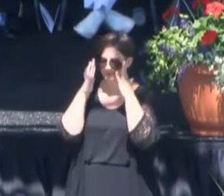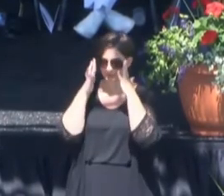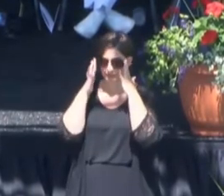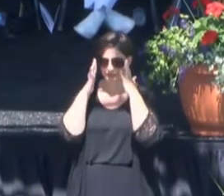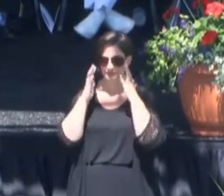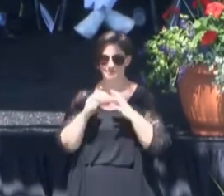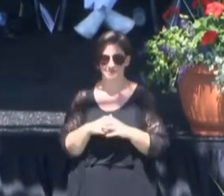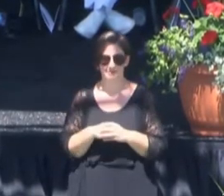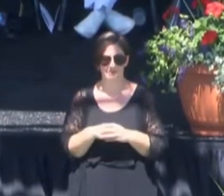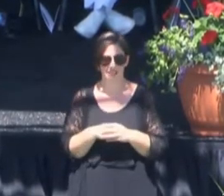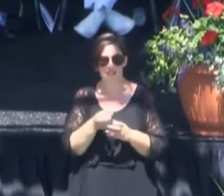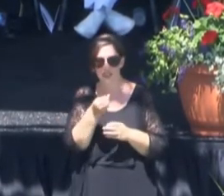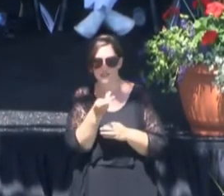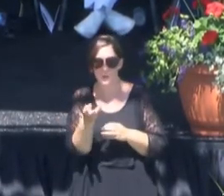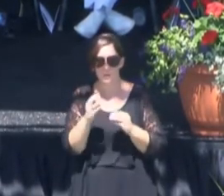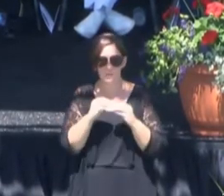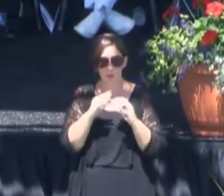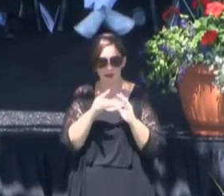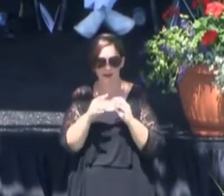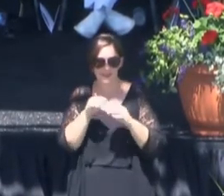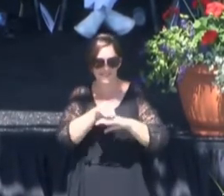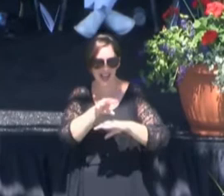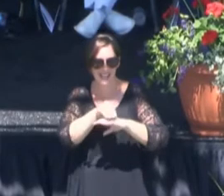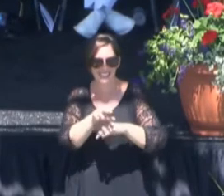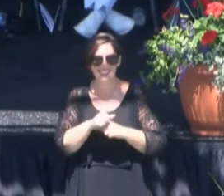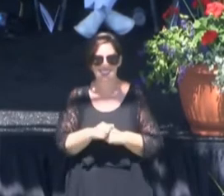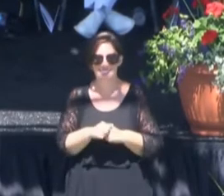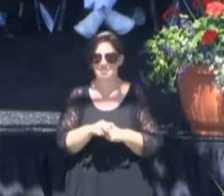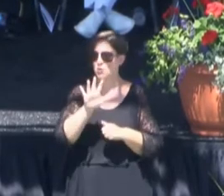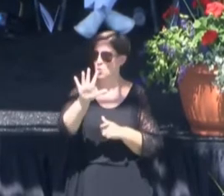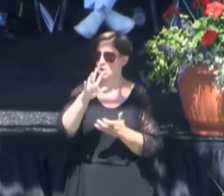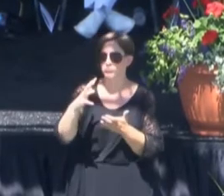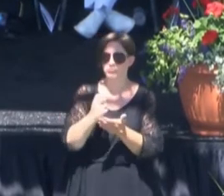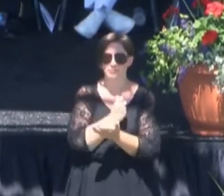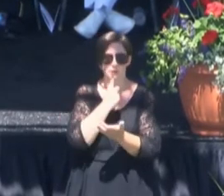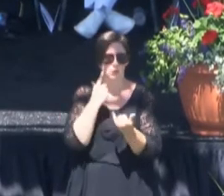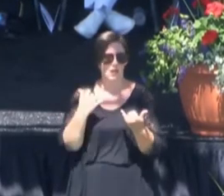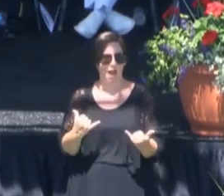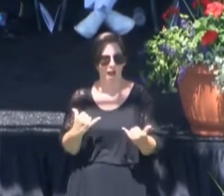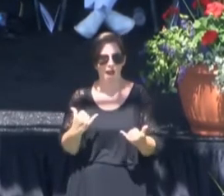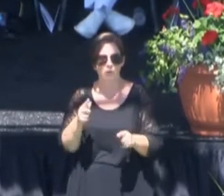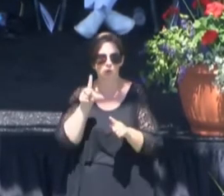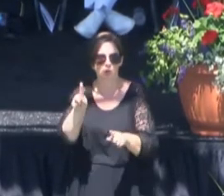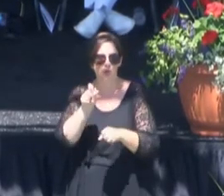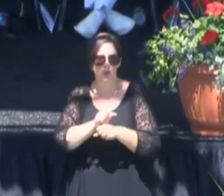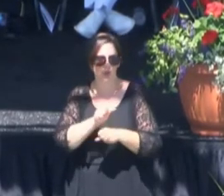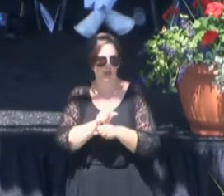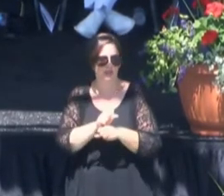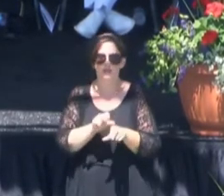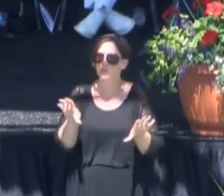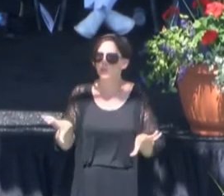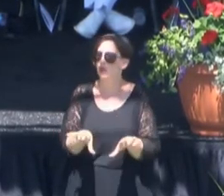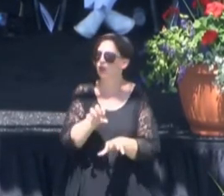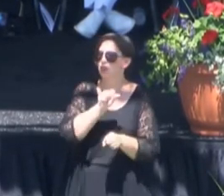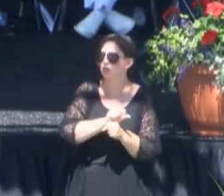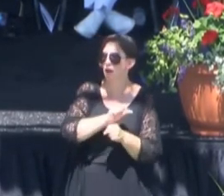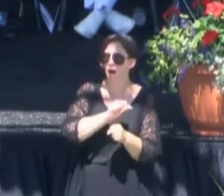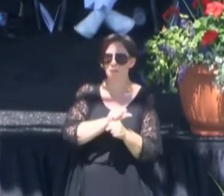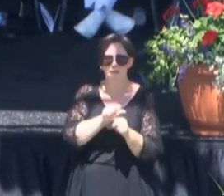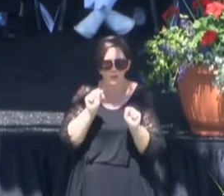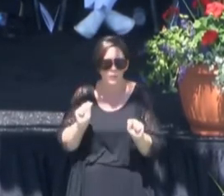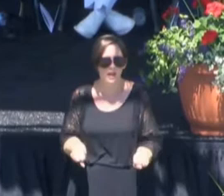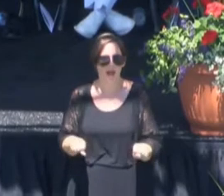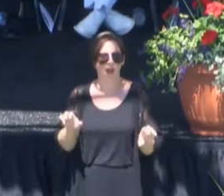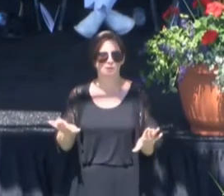I got a few more words of advice. The time is now to go to work. Do a good job. You can do